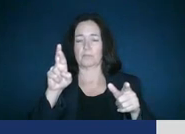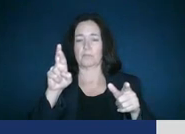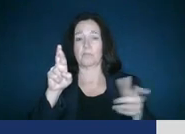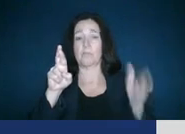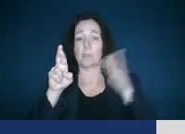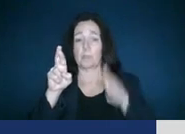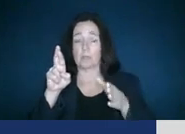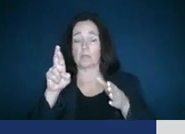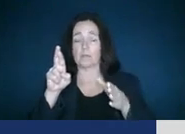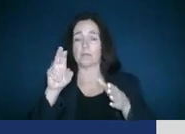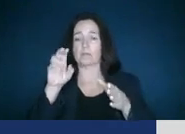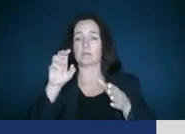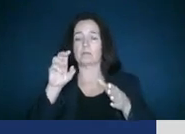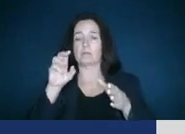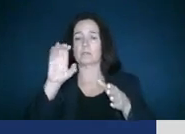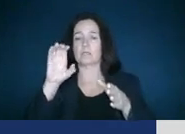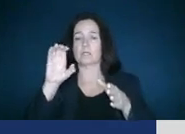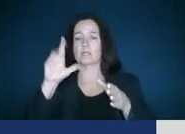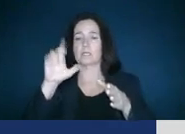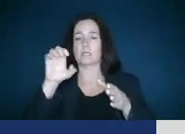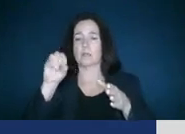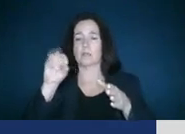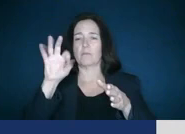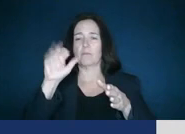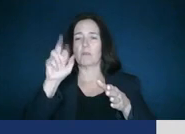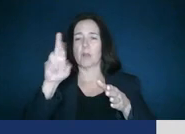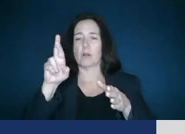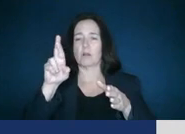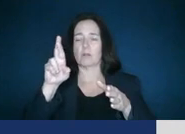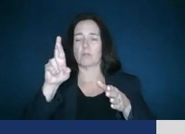Next to his photo is one of Cleo Farr.